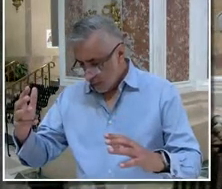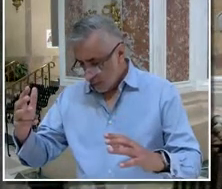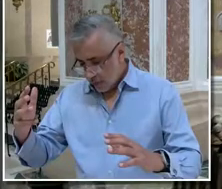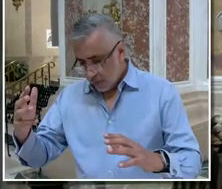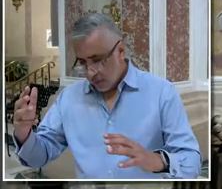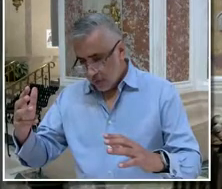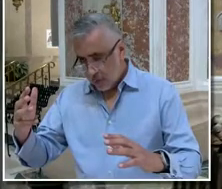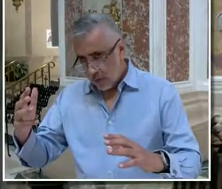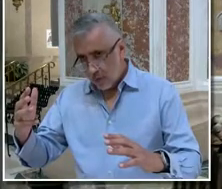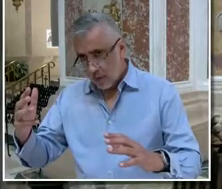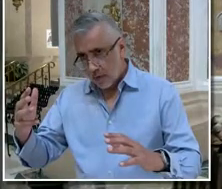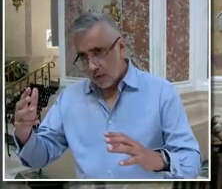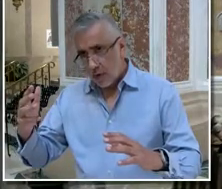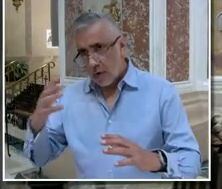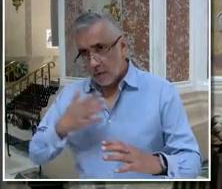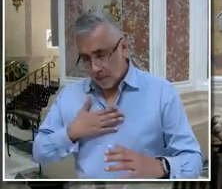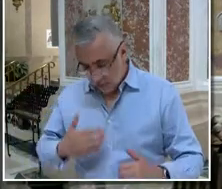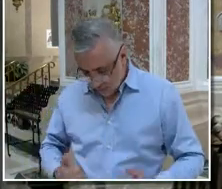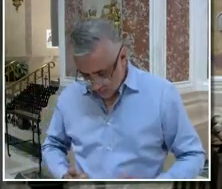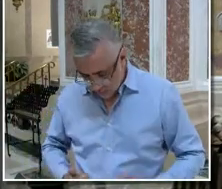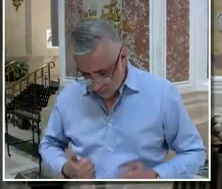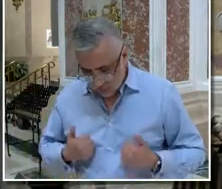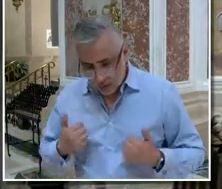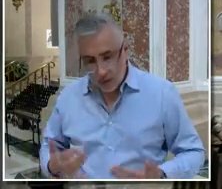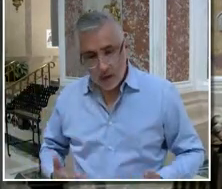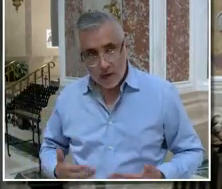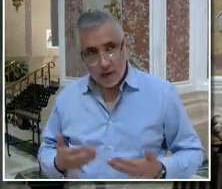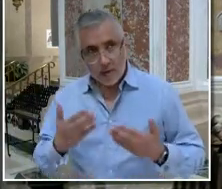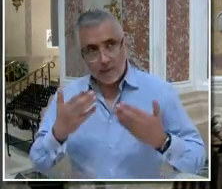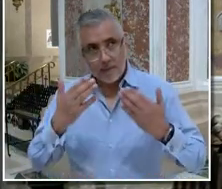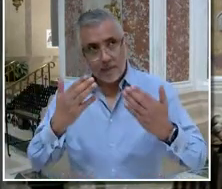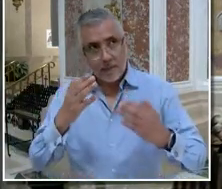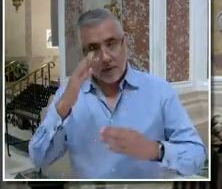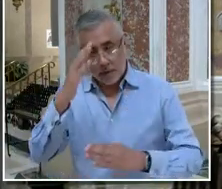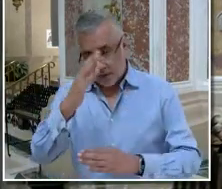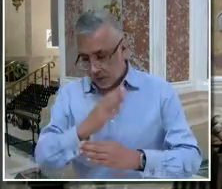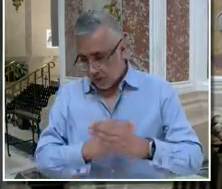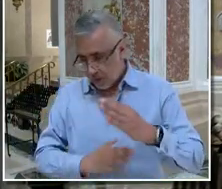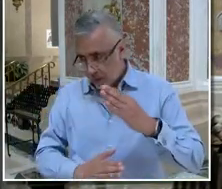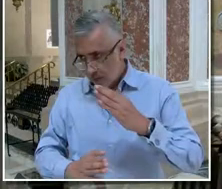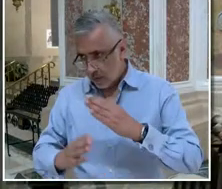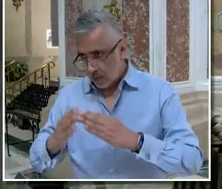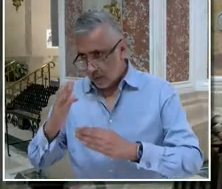Father, I put my life.